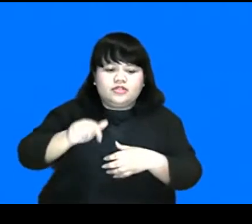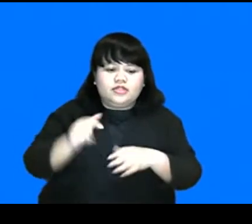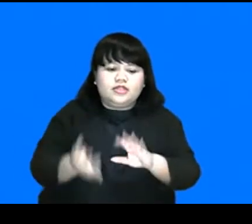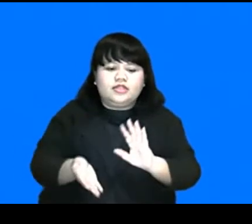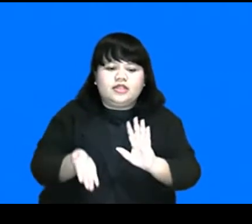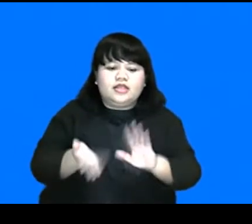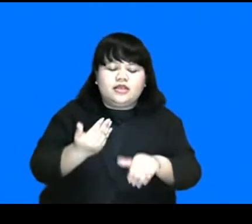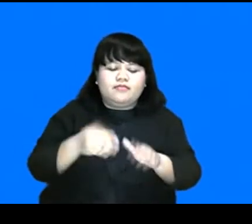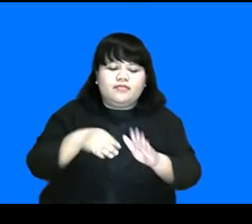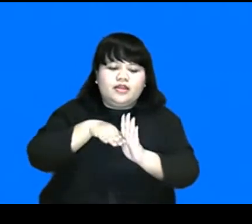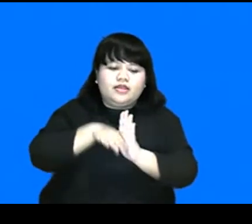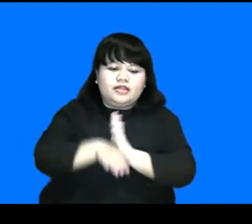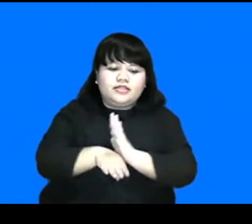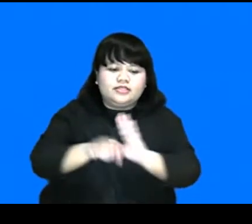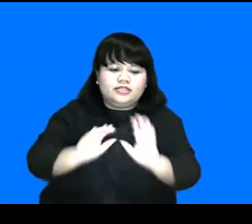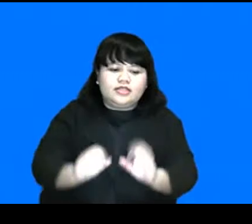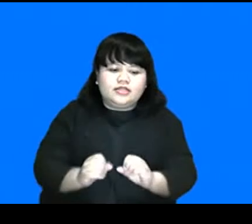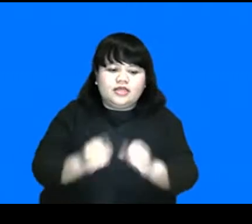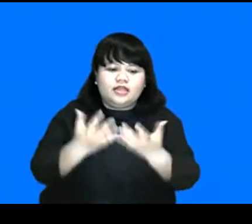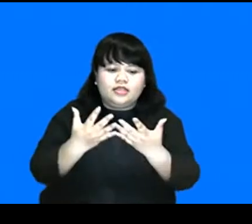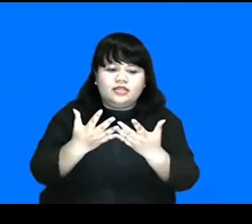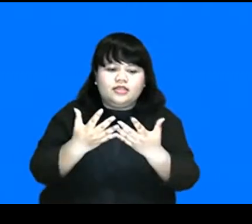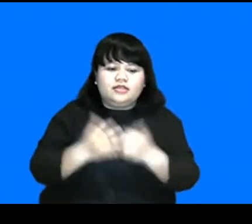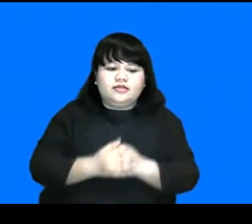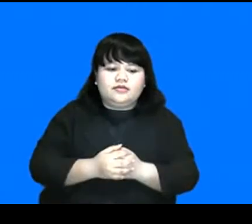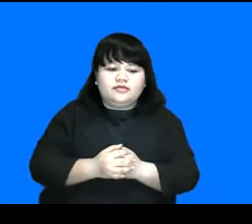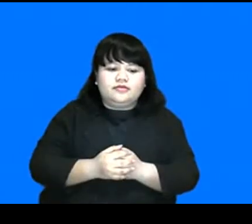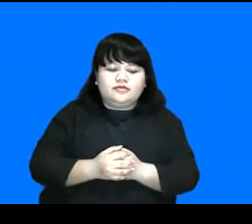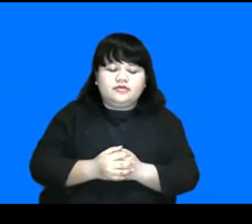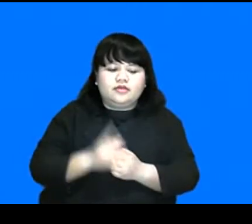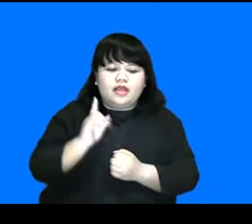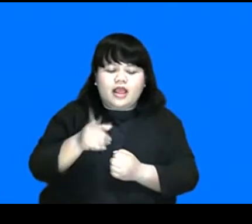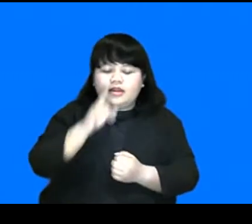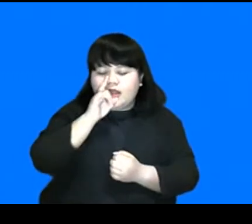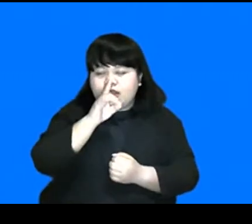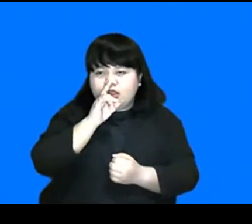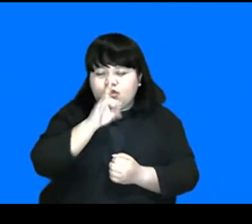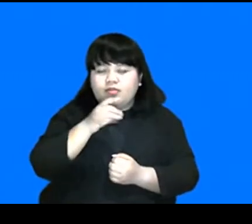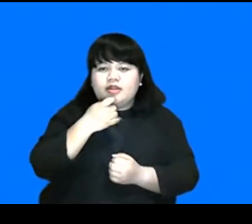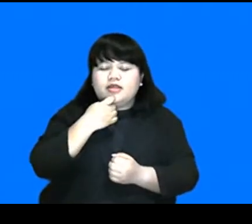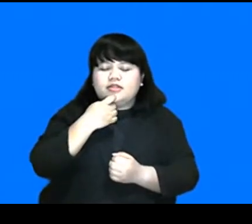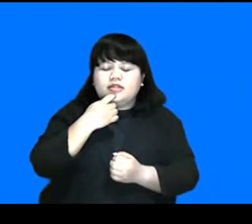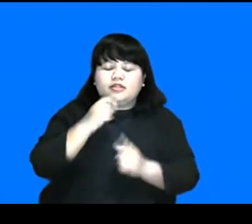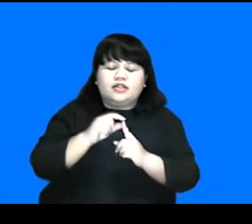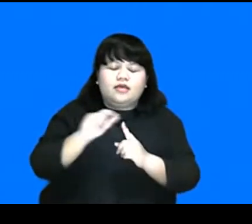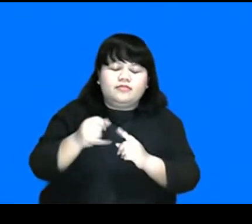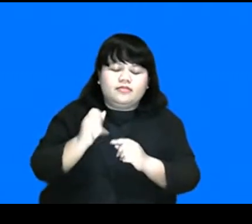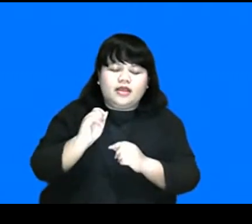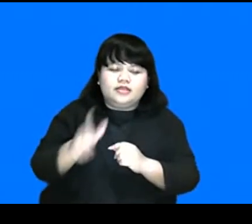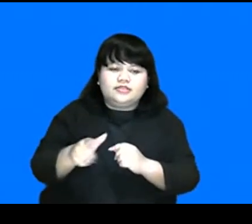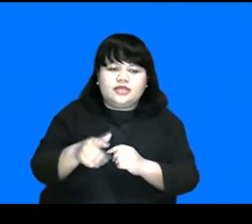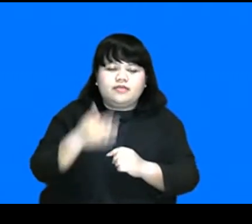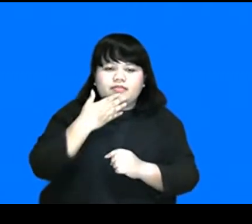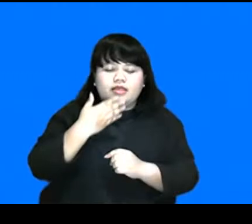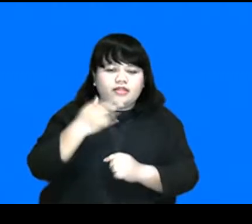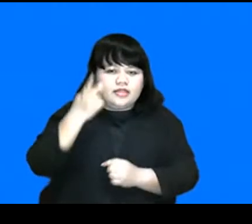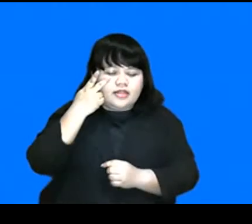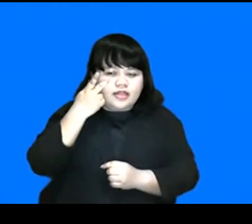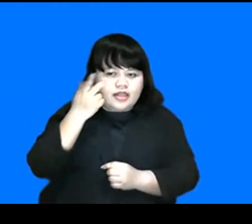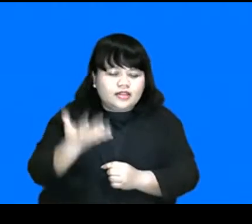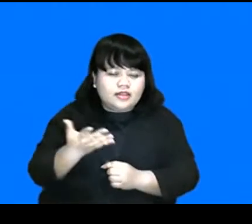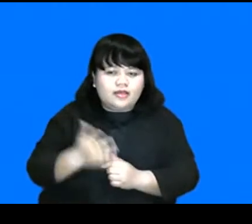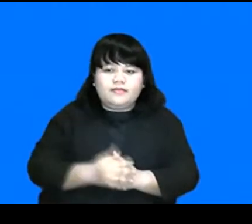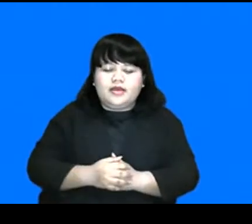very rare that we see recommendation regarding taxation. We normally see, you know, cut public spending,